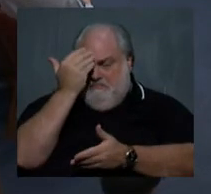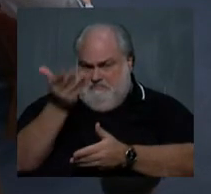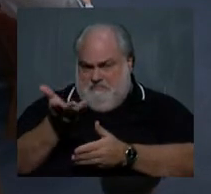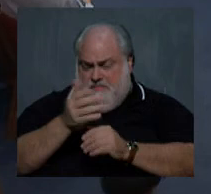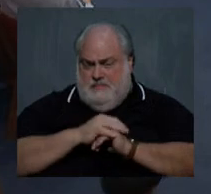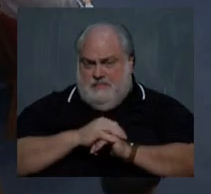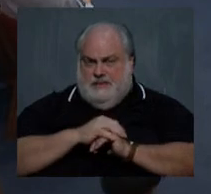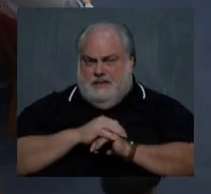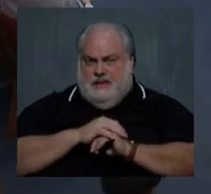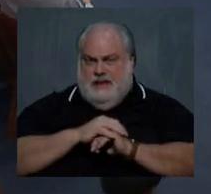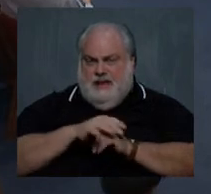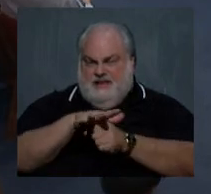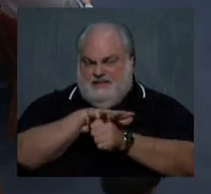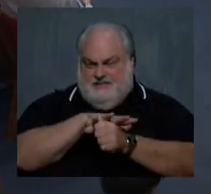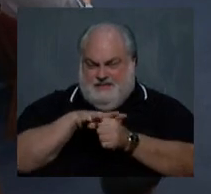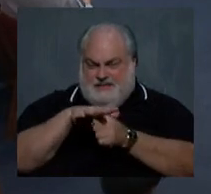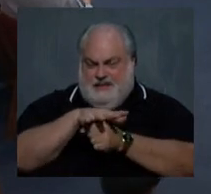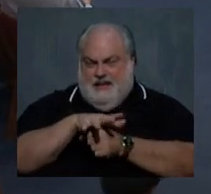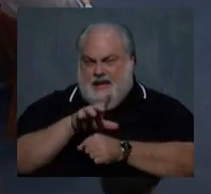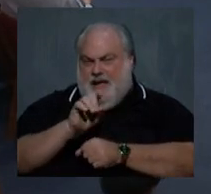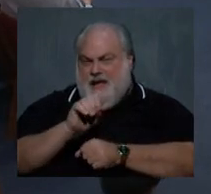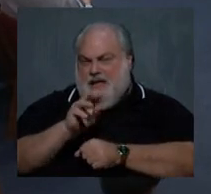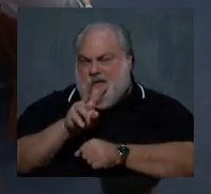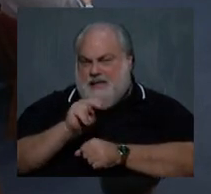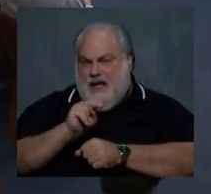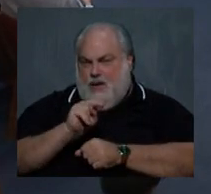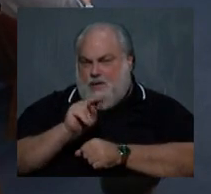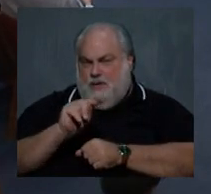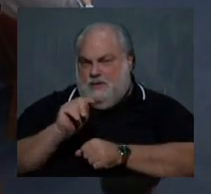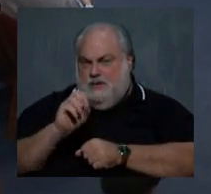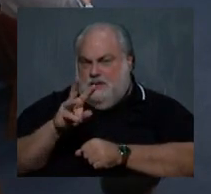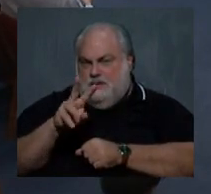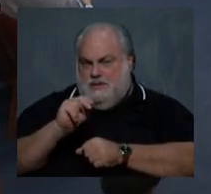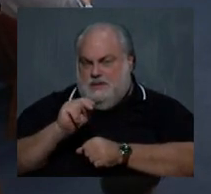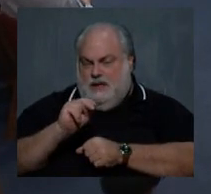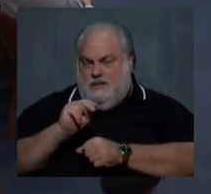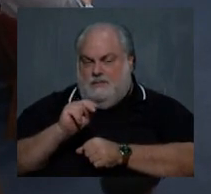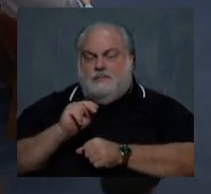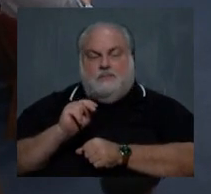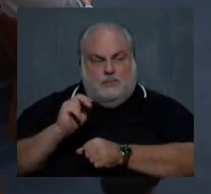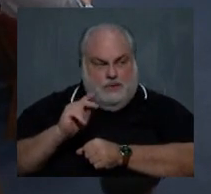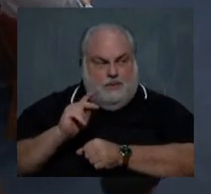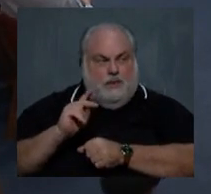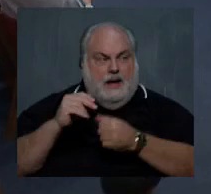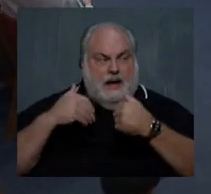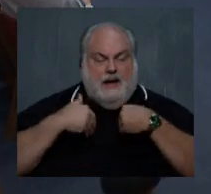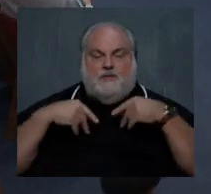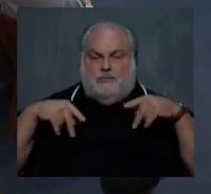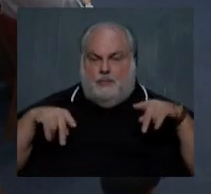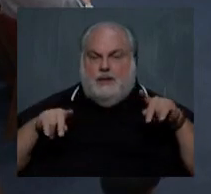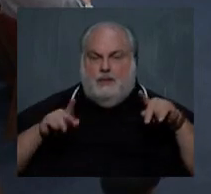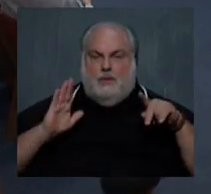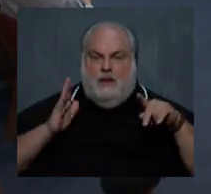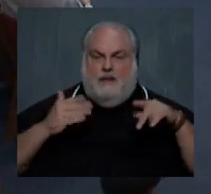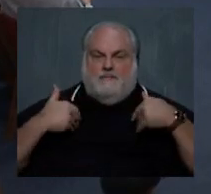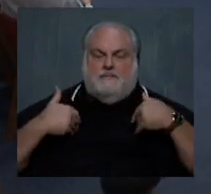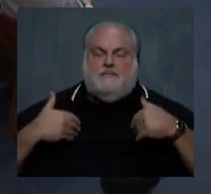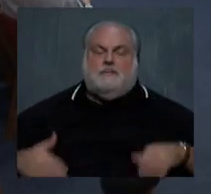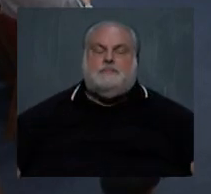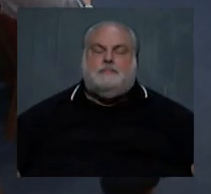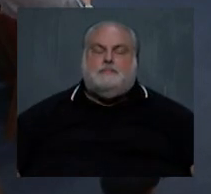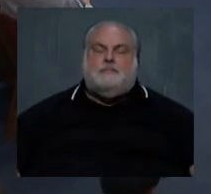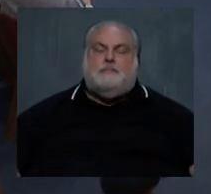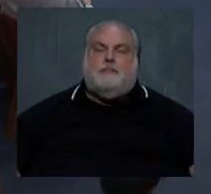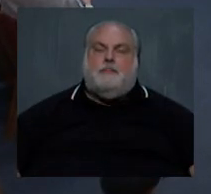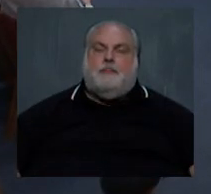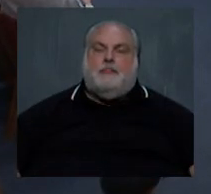When I say vicinity, I'm talking basically downtown area. I can let you know the ones that we have permitted. Okay.